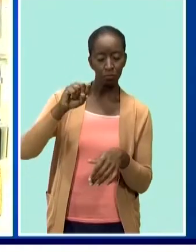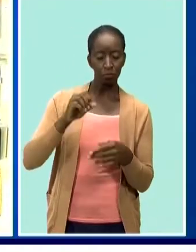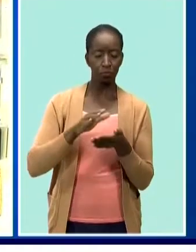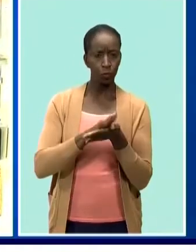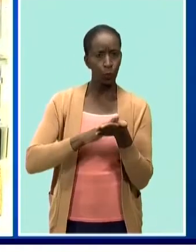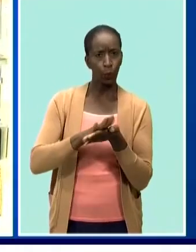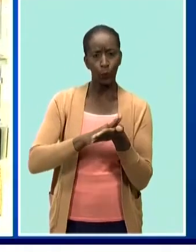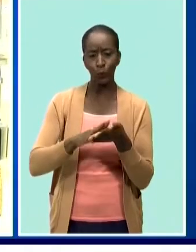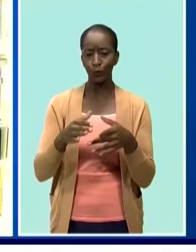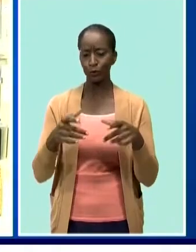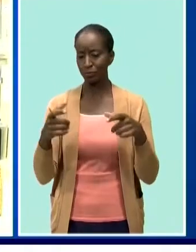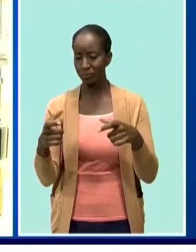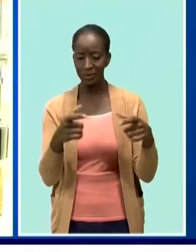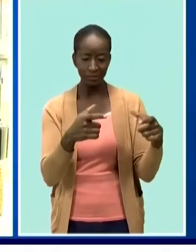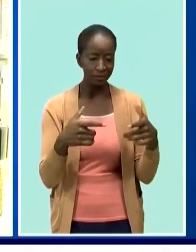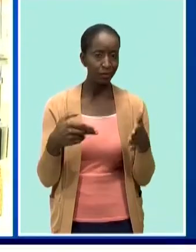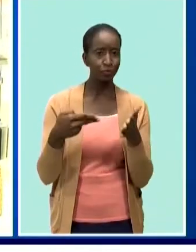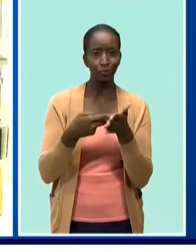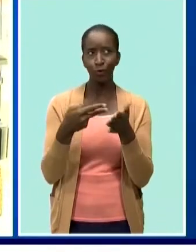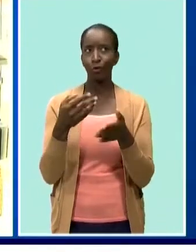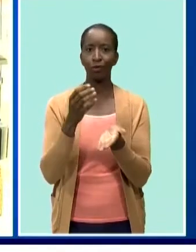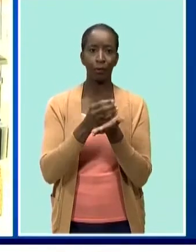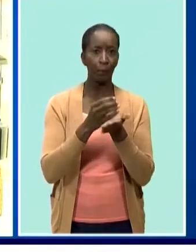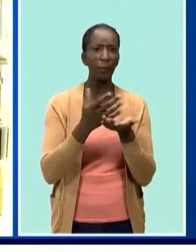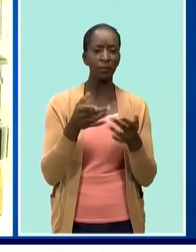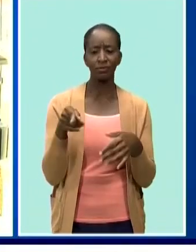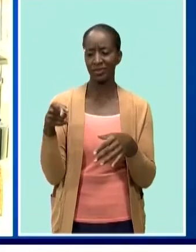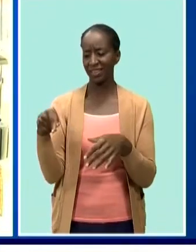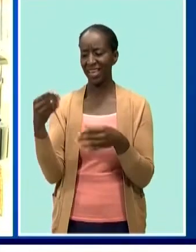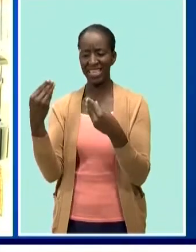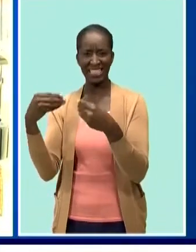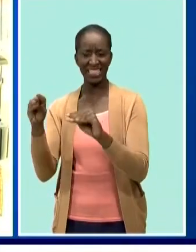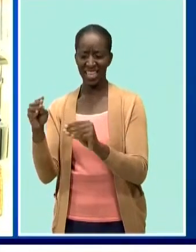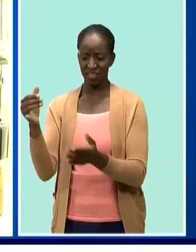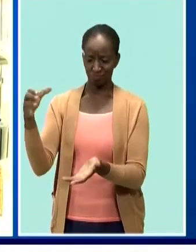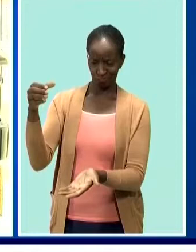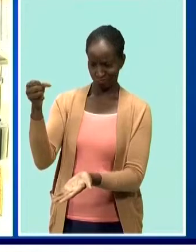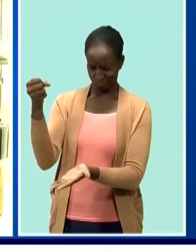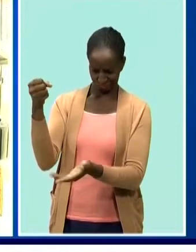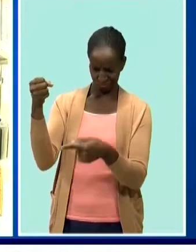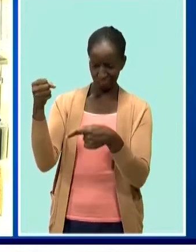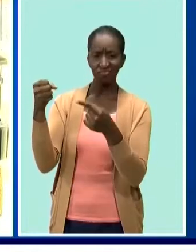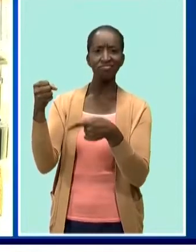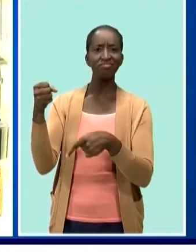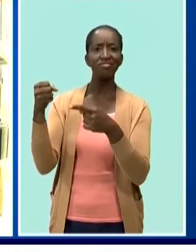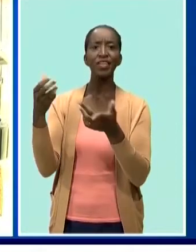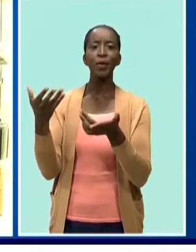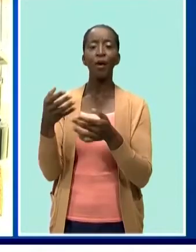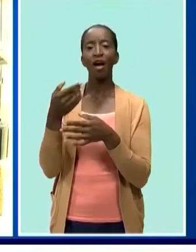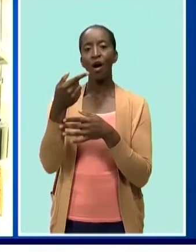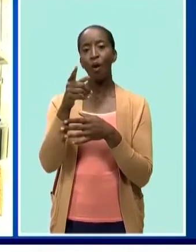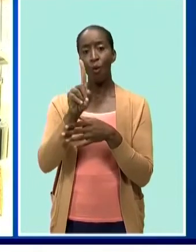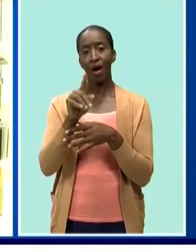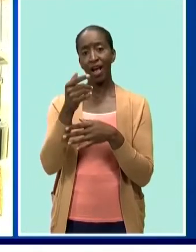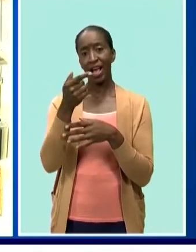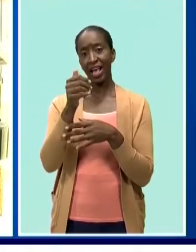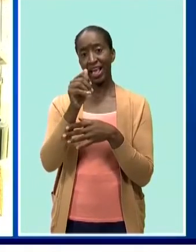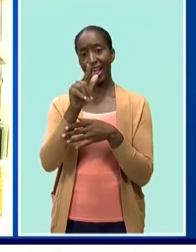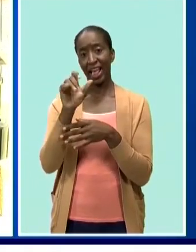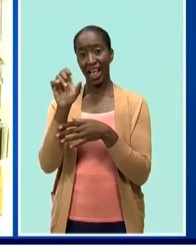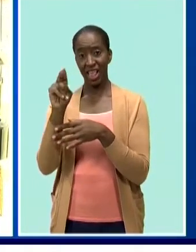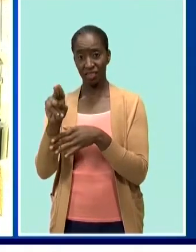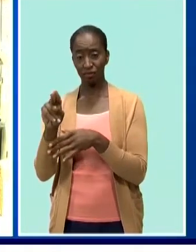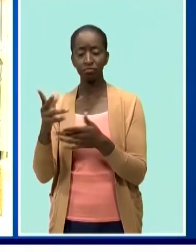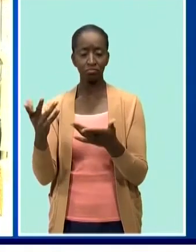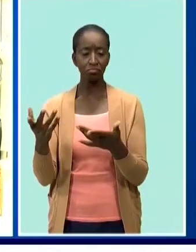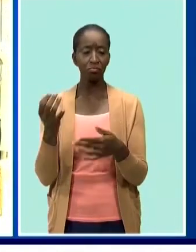generally we sell them in gallon sizes, and every order will be 5,000 to 6,000 gallons. So that's 5,000 to 6,000 plastic bottles that